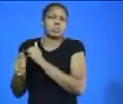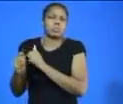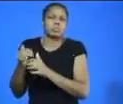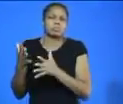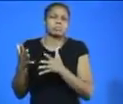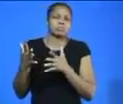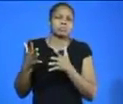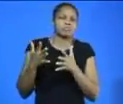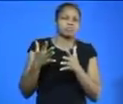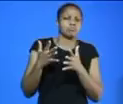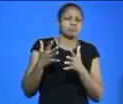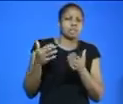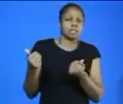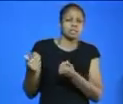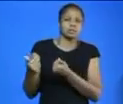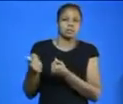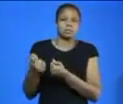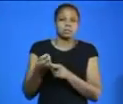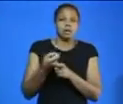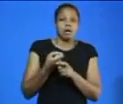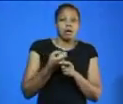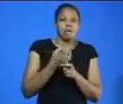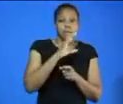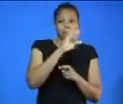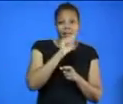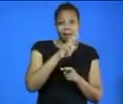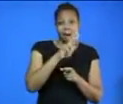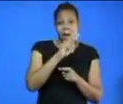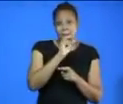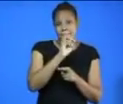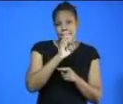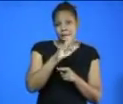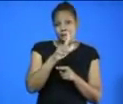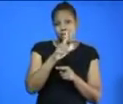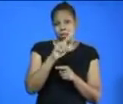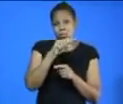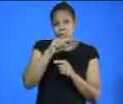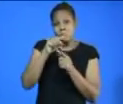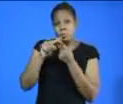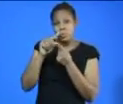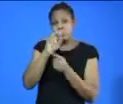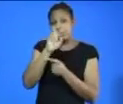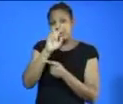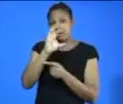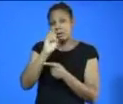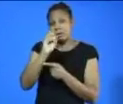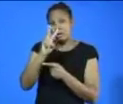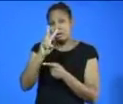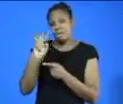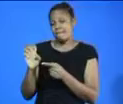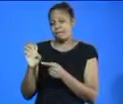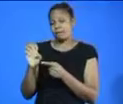the Cave, Divine Purpose and Human